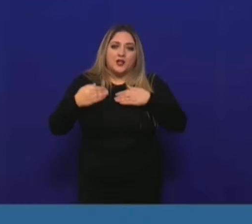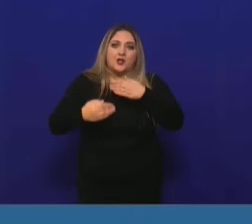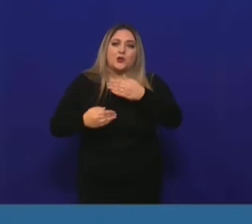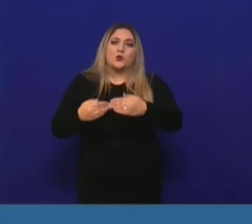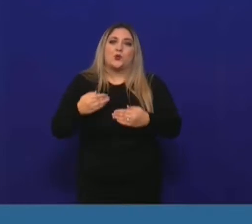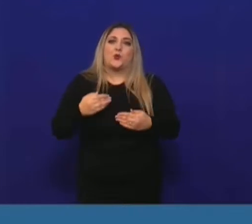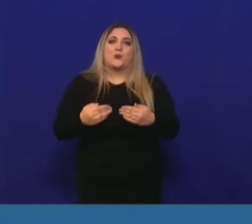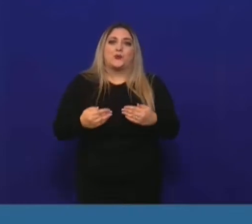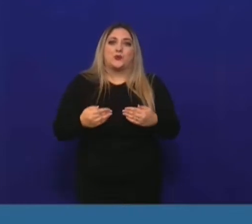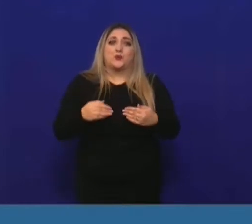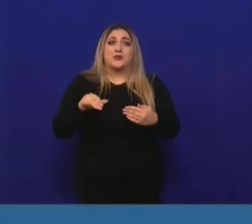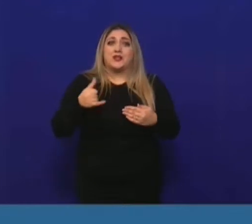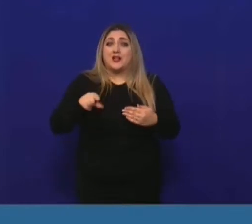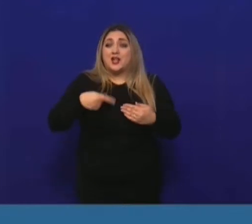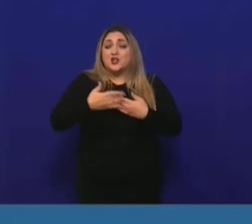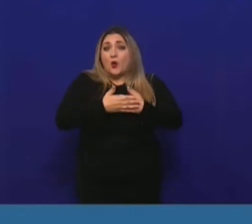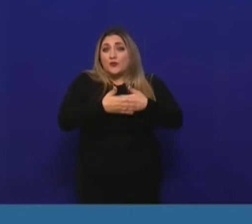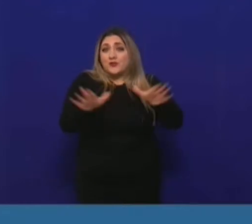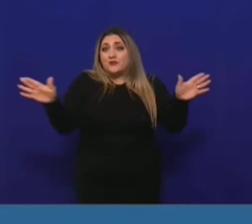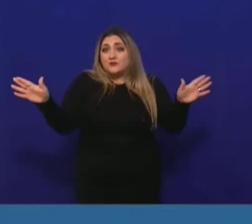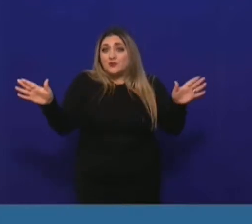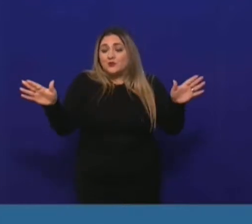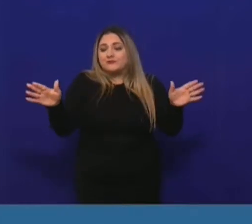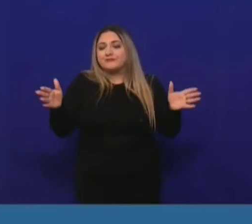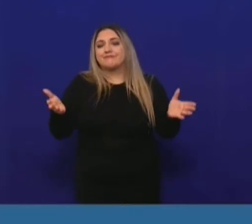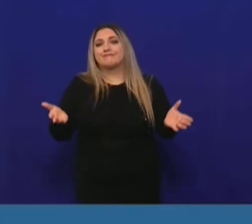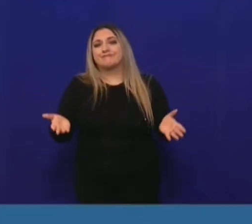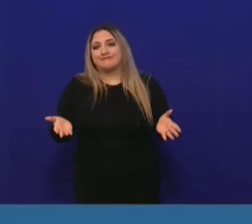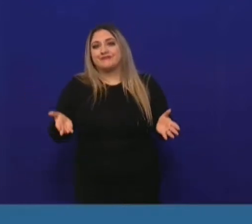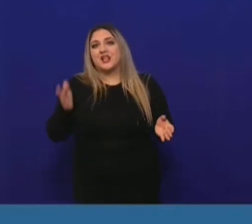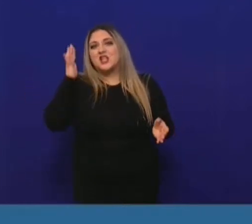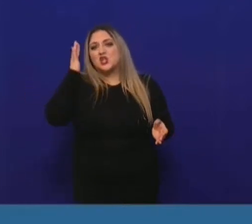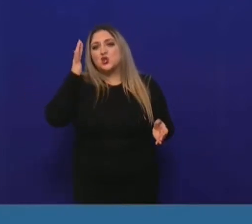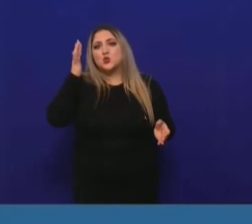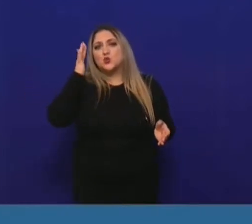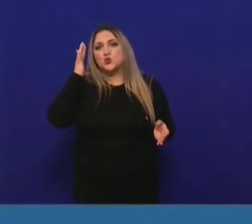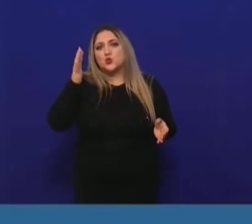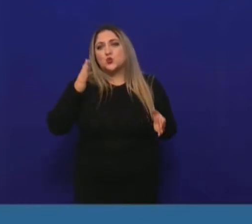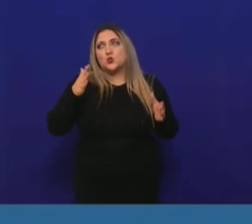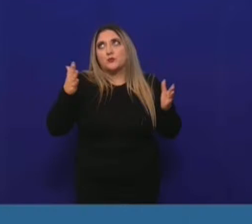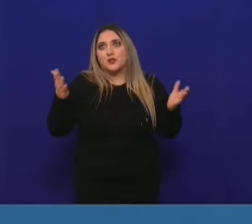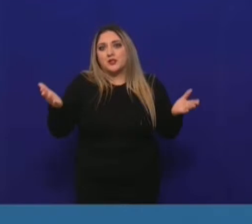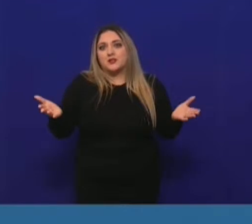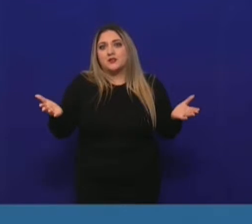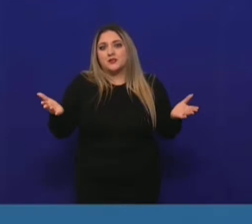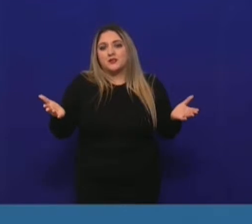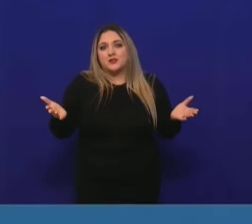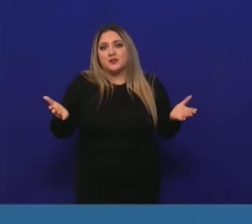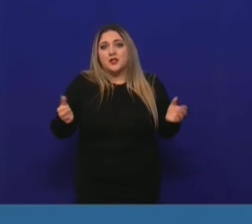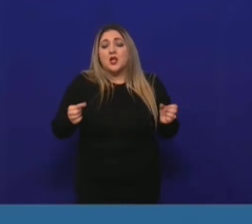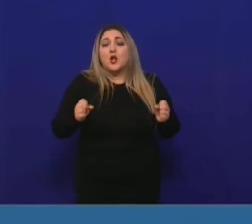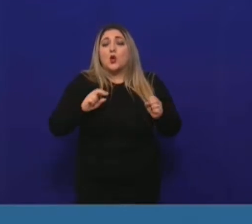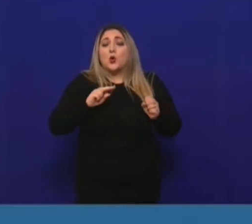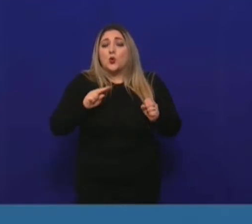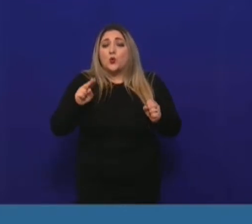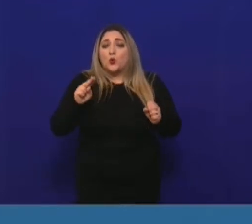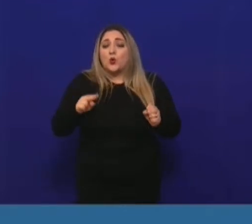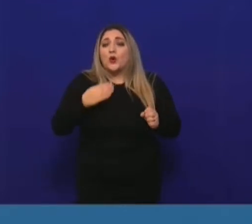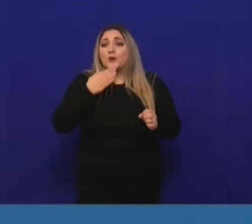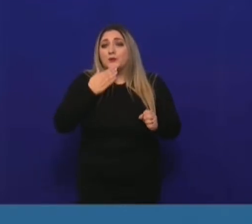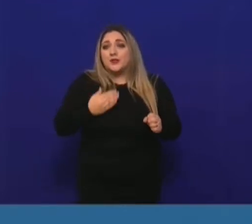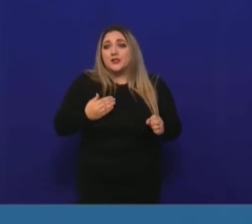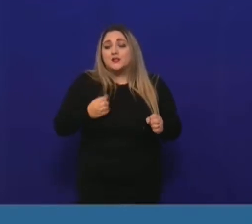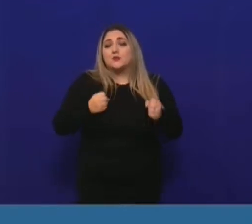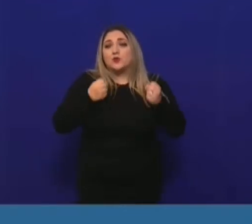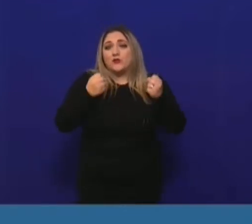ikun hemm dawn l-events li huma spontanji huma events spontanji li m'għandhomx jiġru. Għaliex hemmhekk tkun qed tpoġġi ħafna